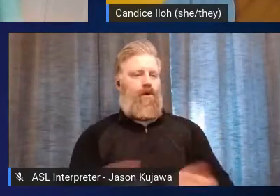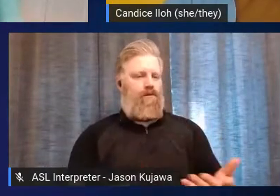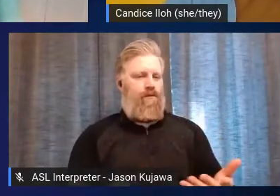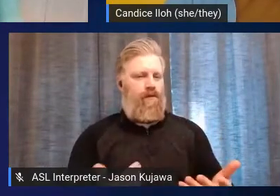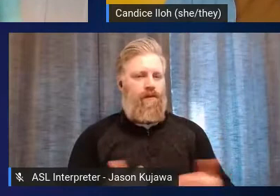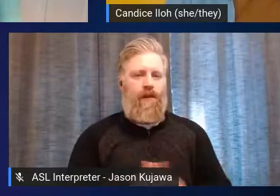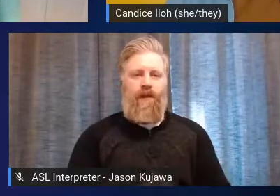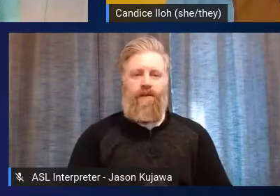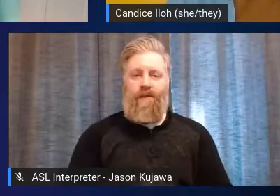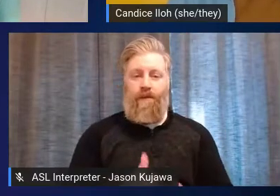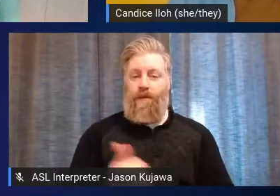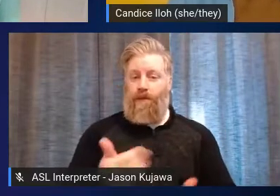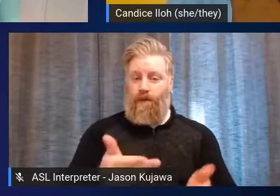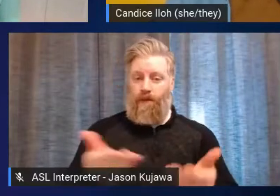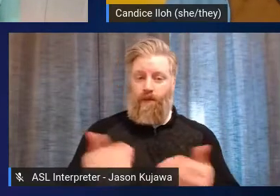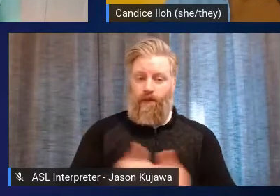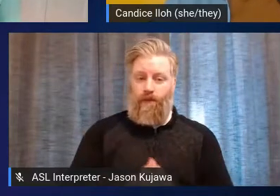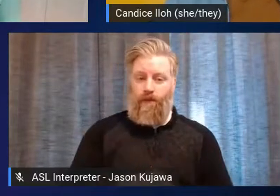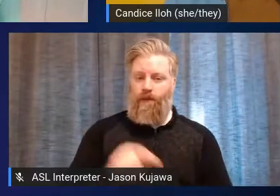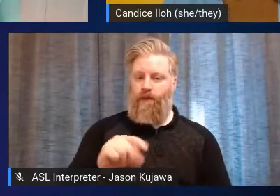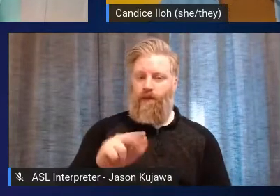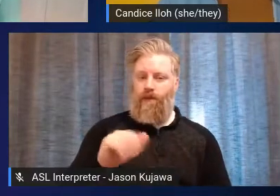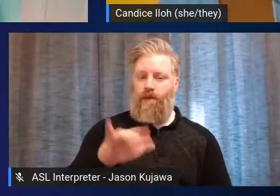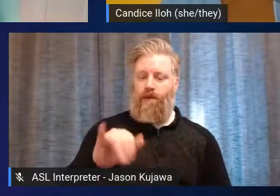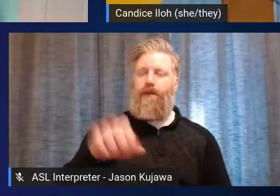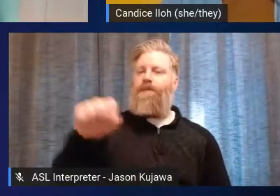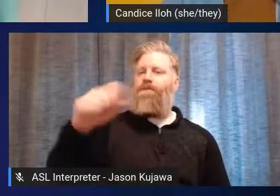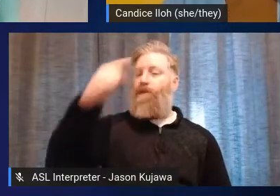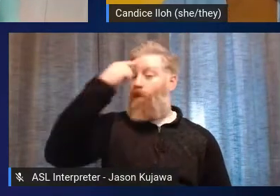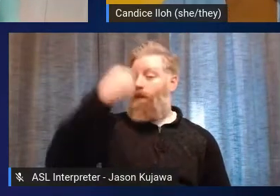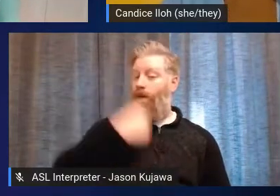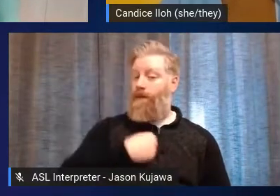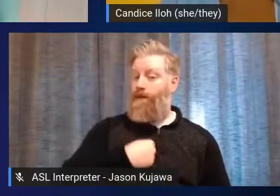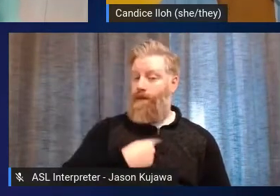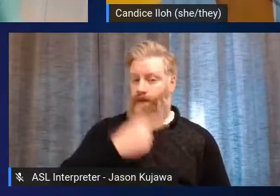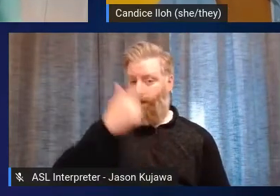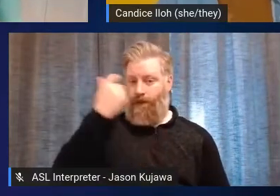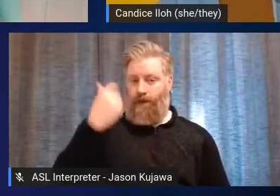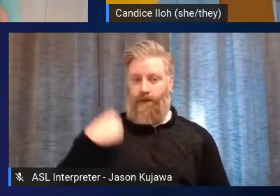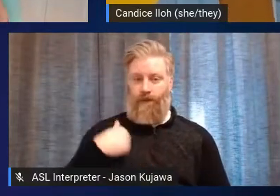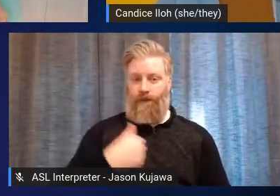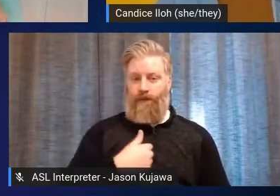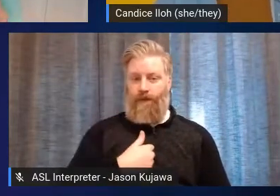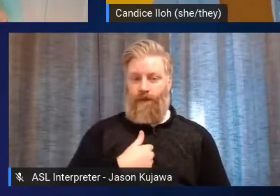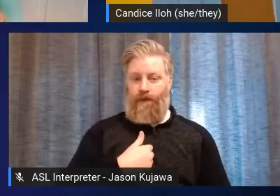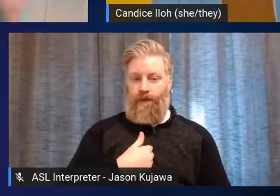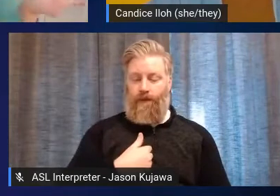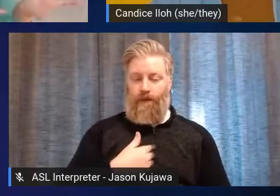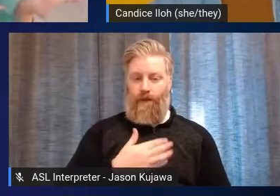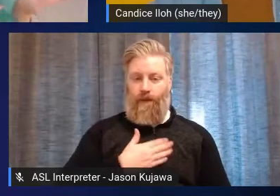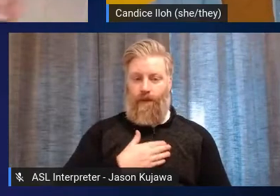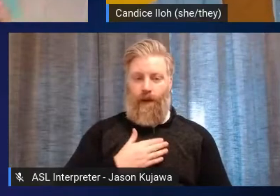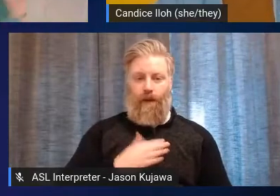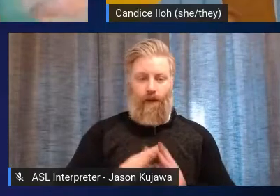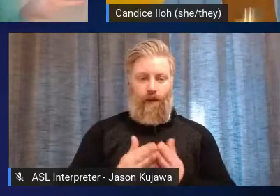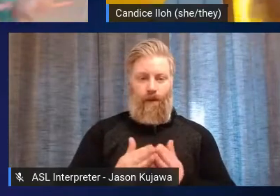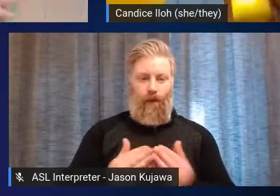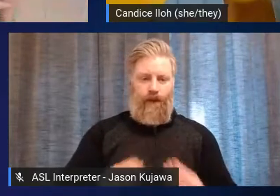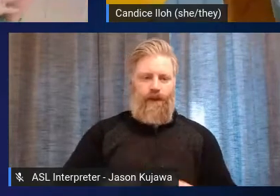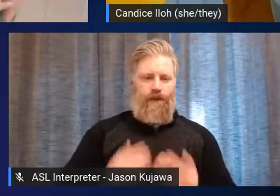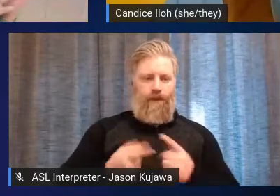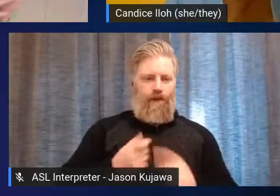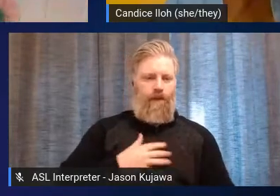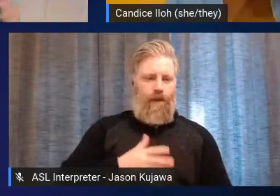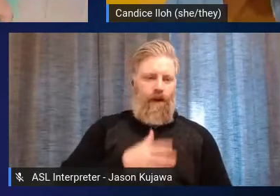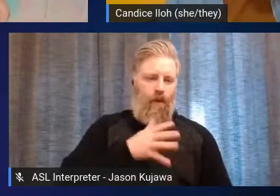Anyone else? Yeah, I think for me, because We Are Not Free is inspired by my grandparents and my great uncles